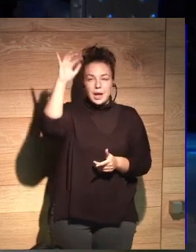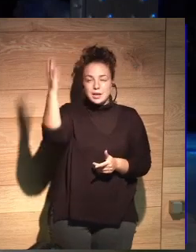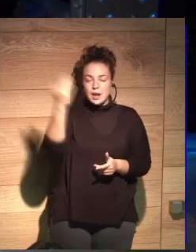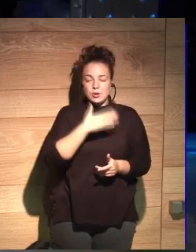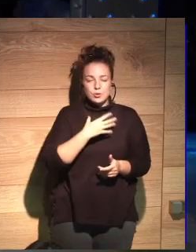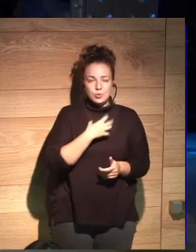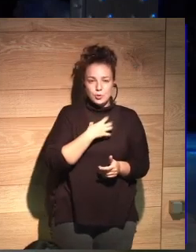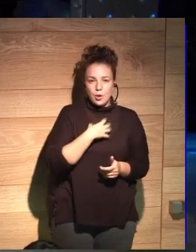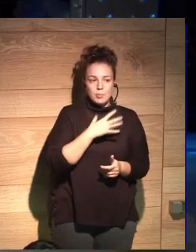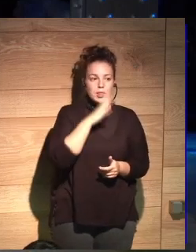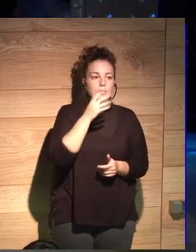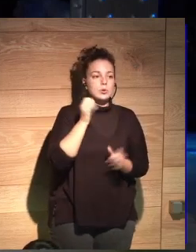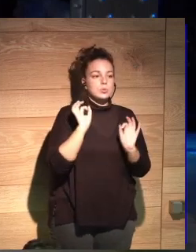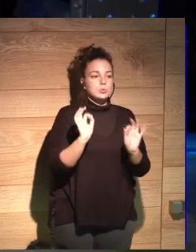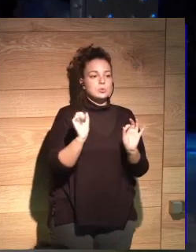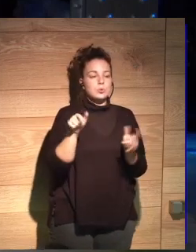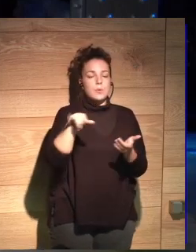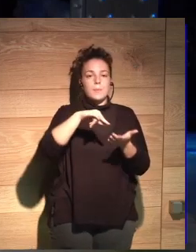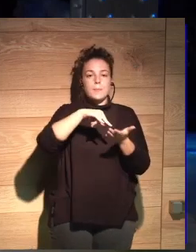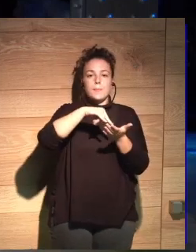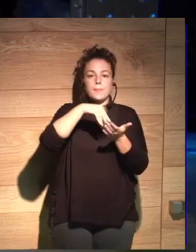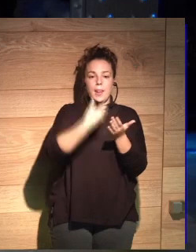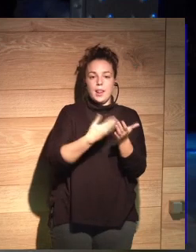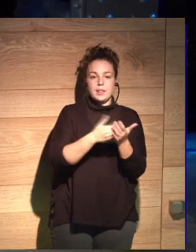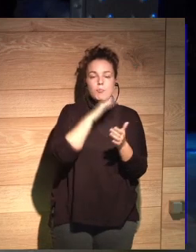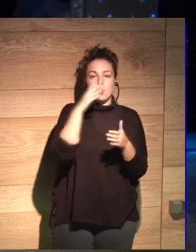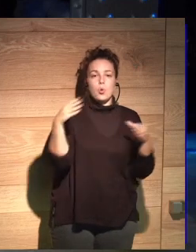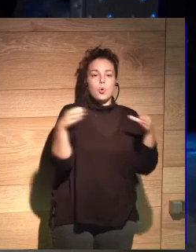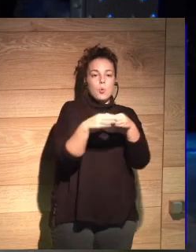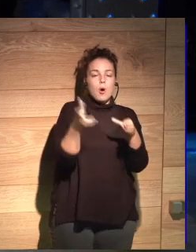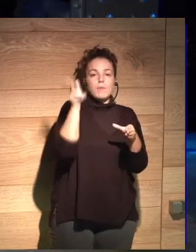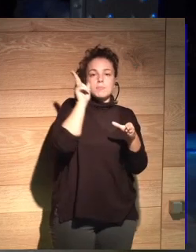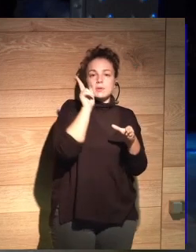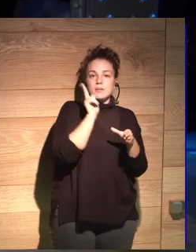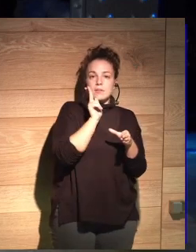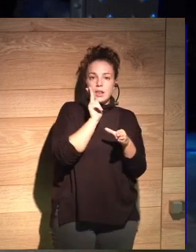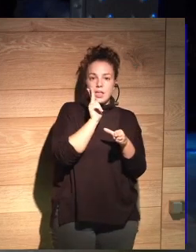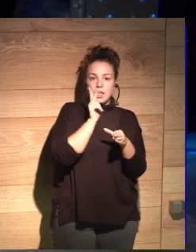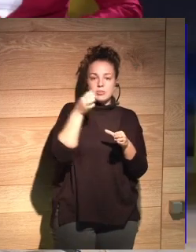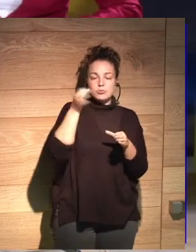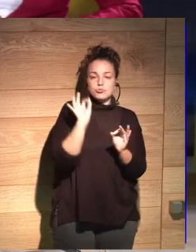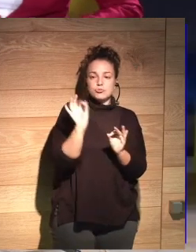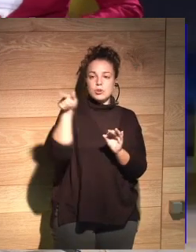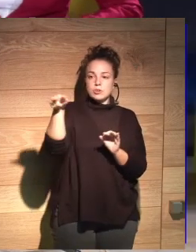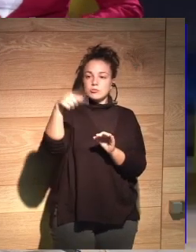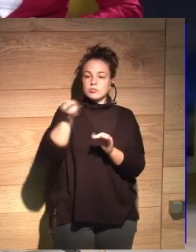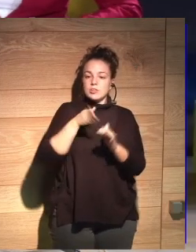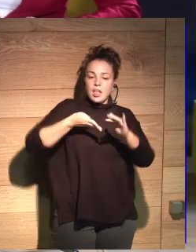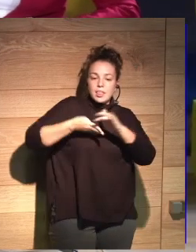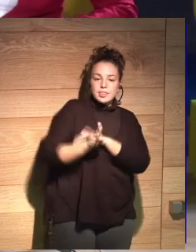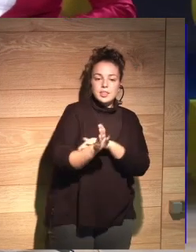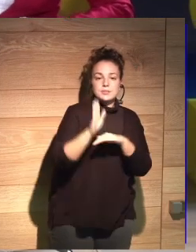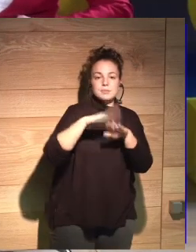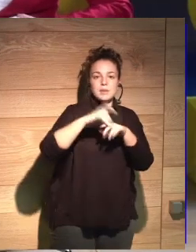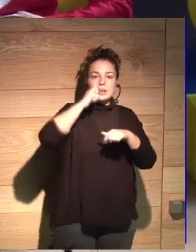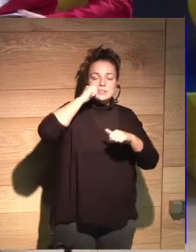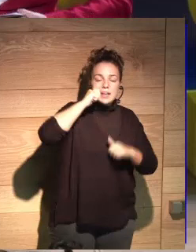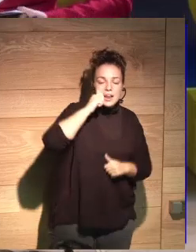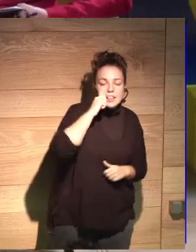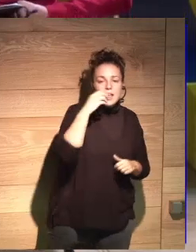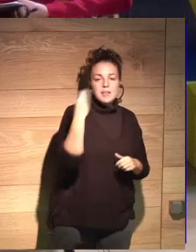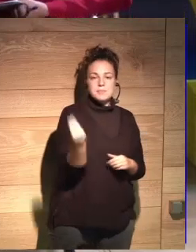we cannot imagine, or we should not want, with a group of privileged people